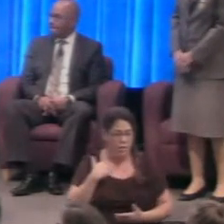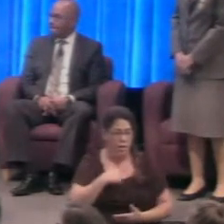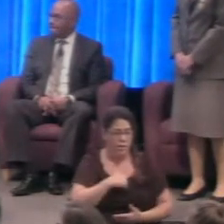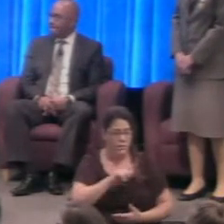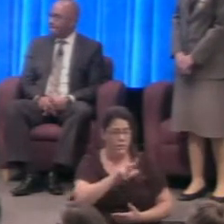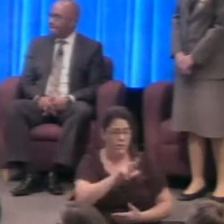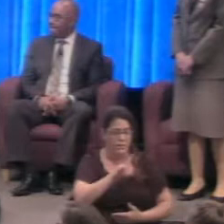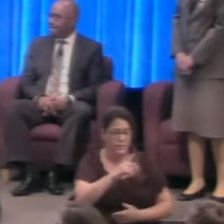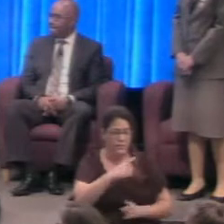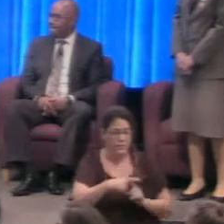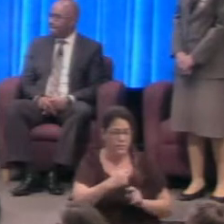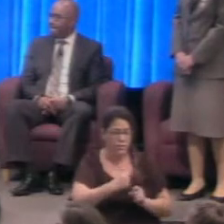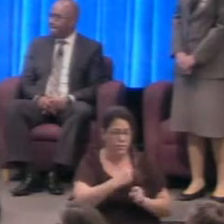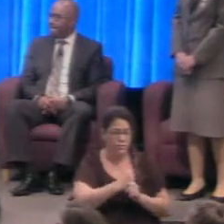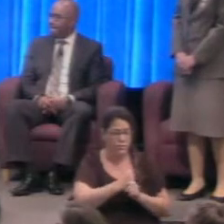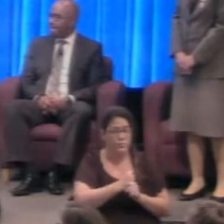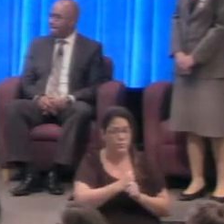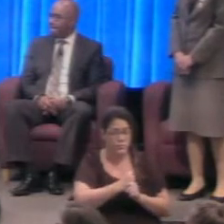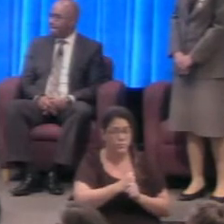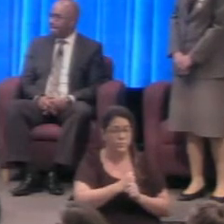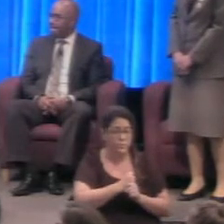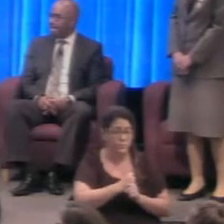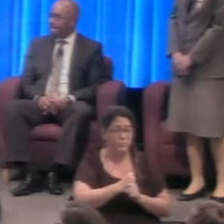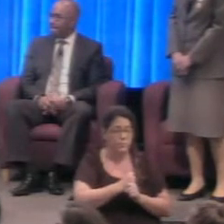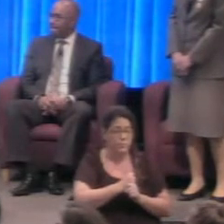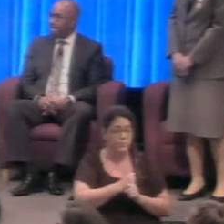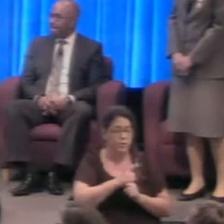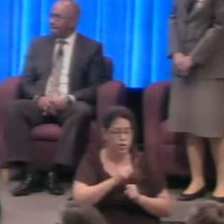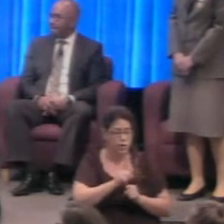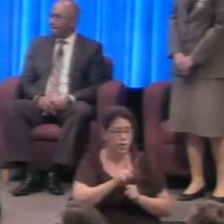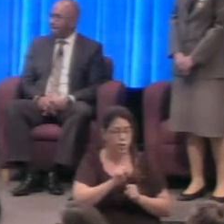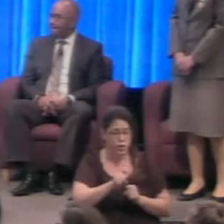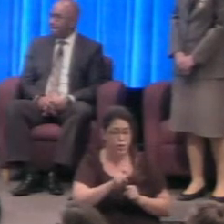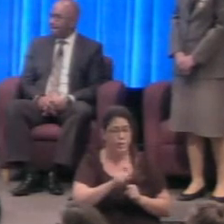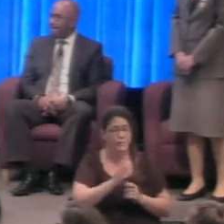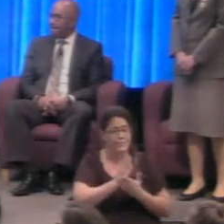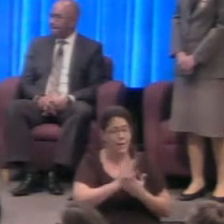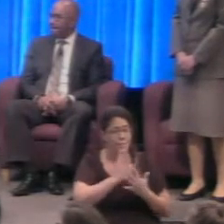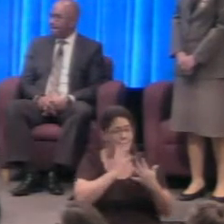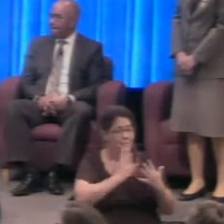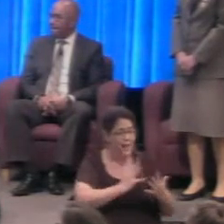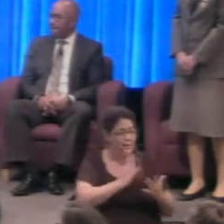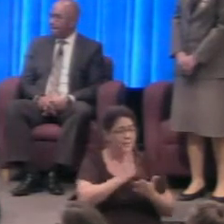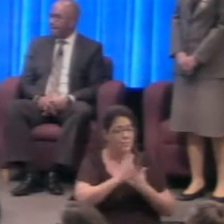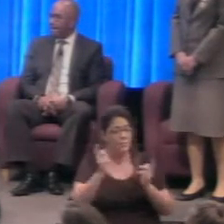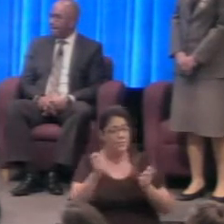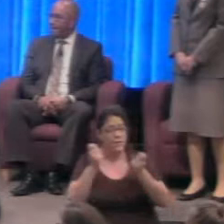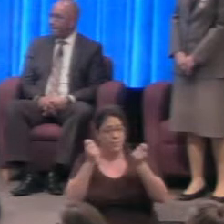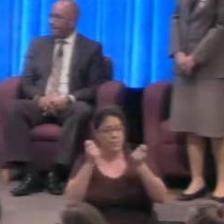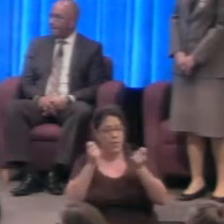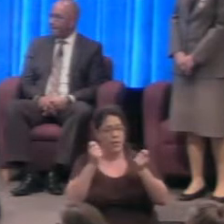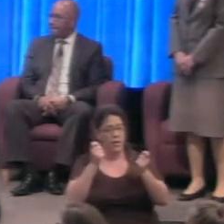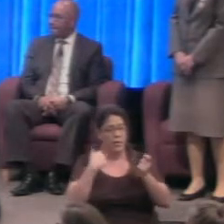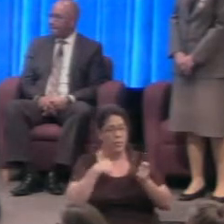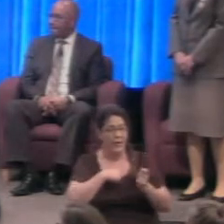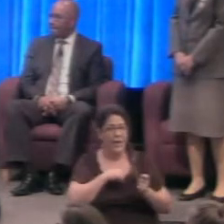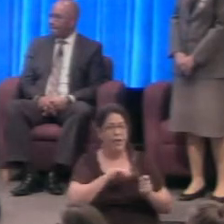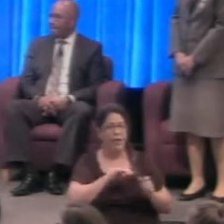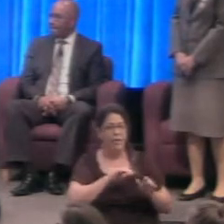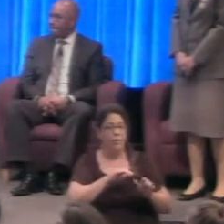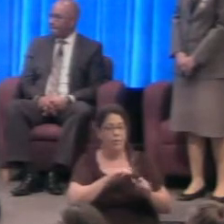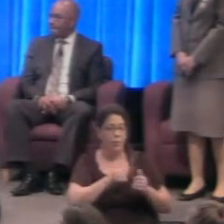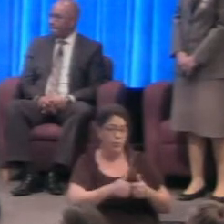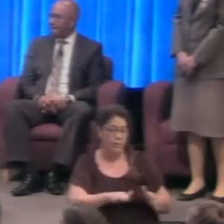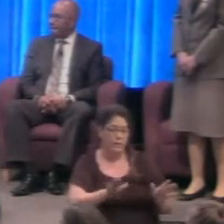with some fanfare and with some sadness, because we're losing a truly great leader in the United States Air Force today.